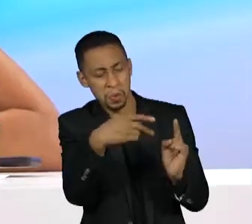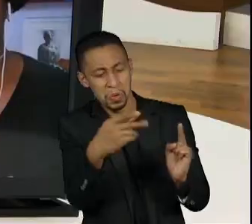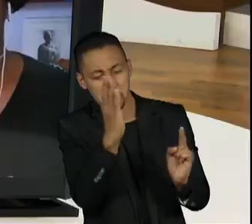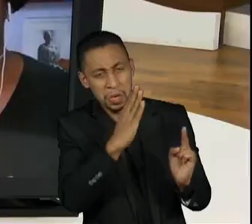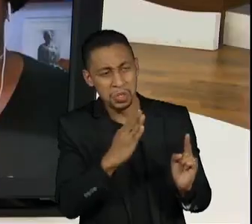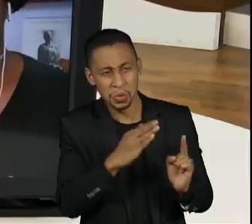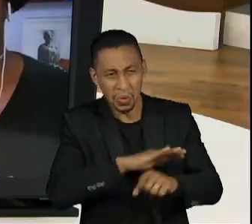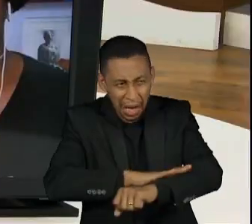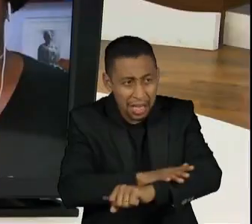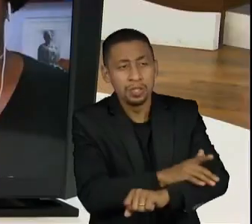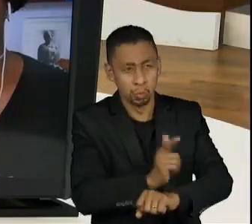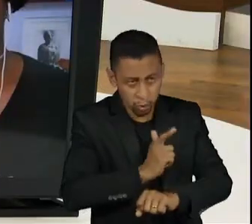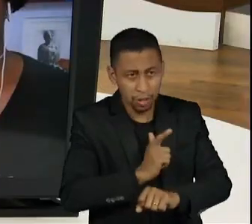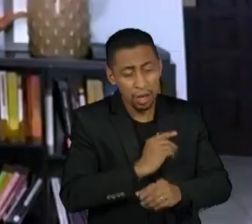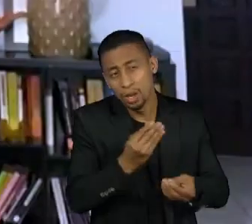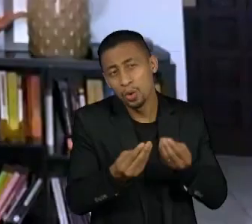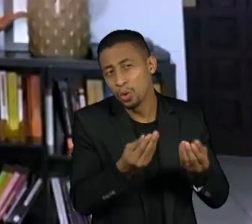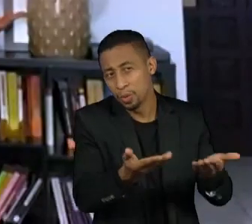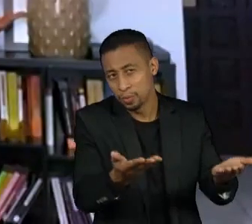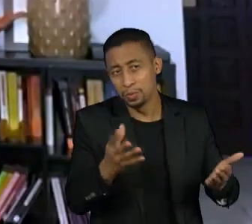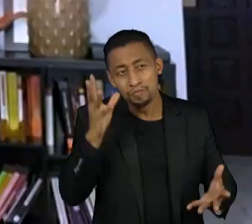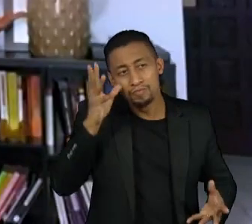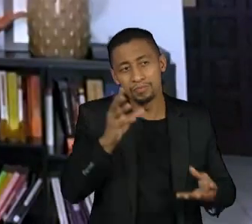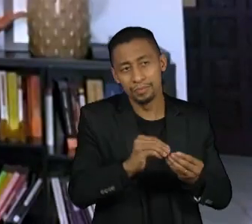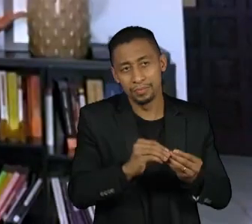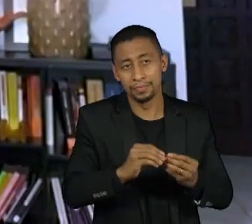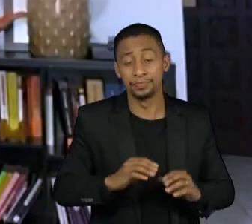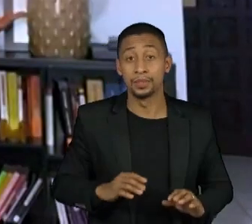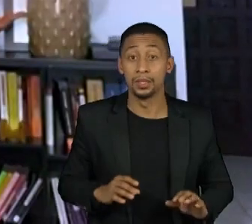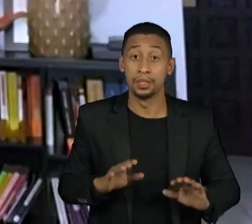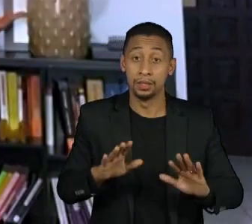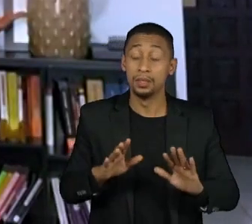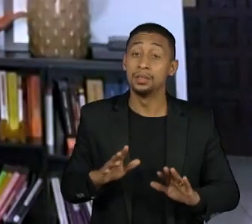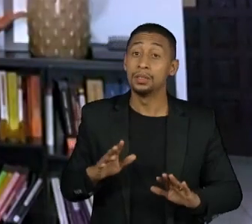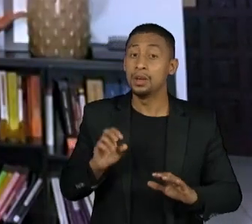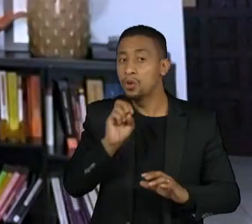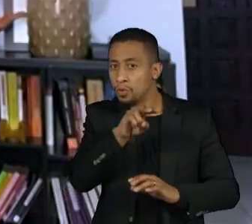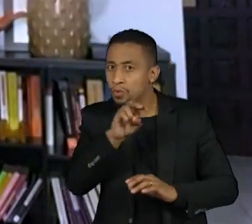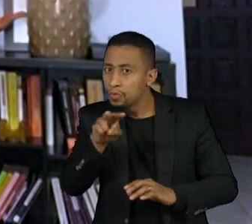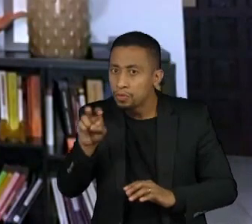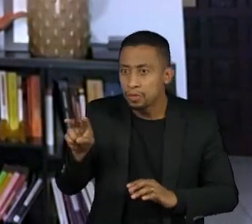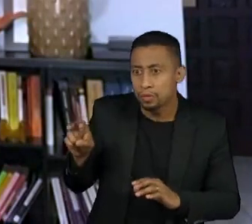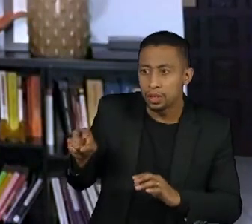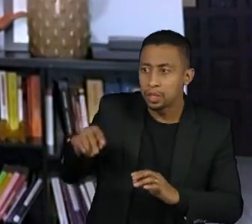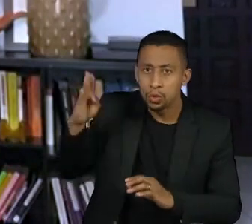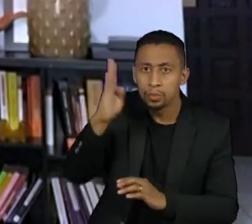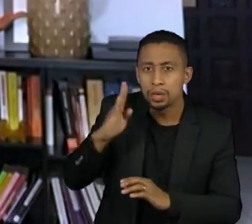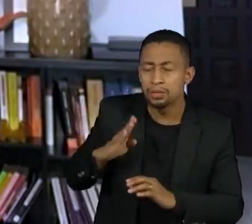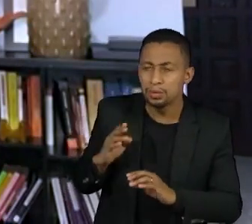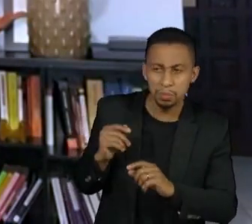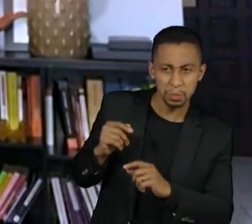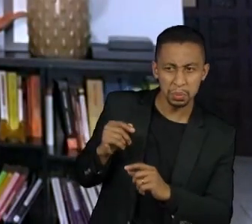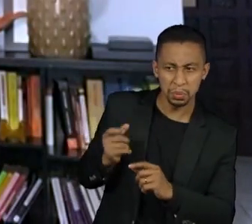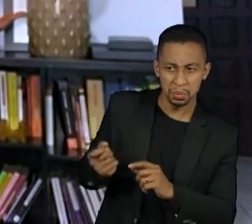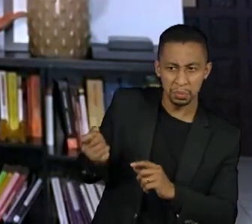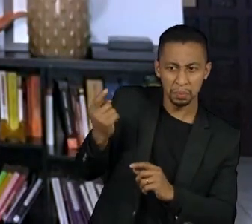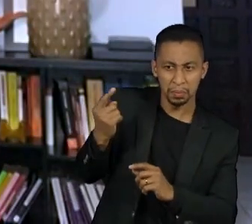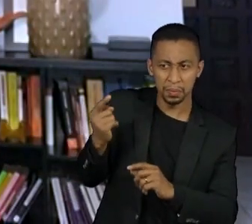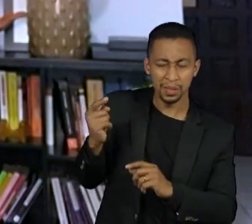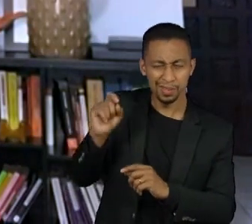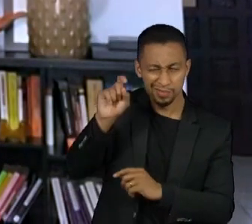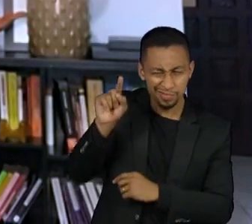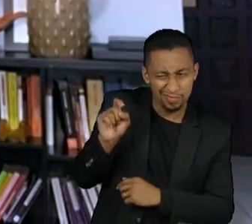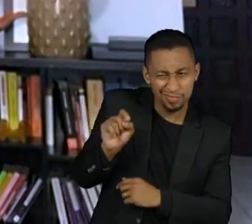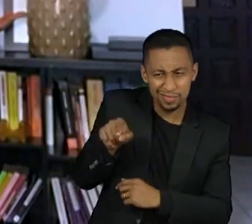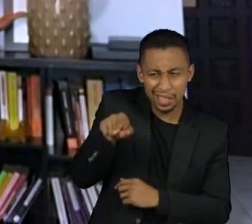que te levou a chegar a essa conclusão? I think a number of things. I mean, the first thing really was I just kept asking, well, where